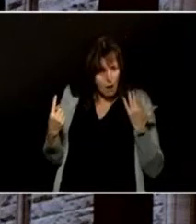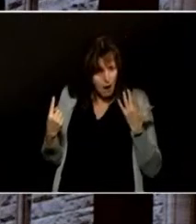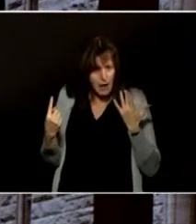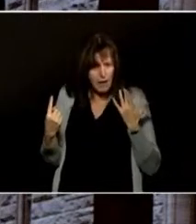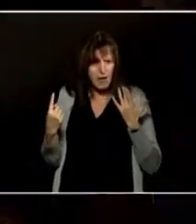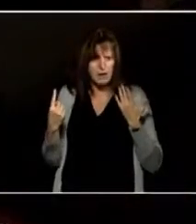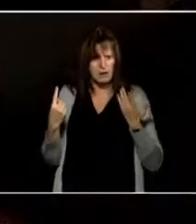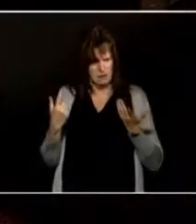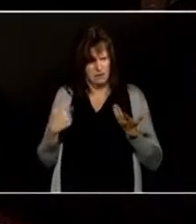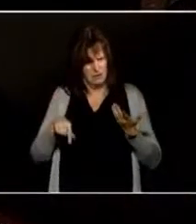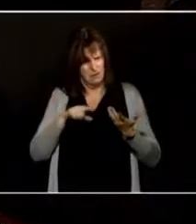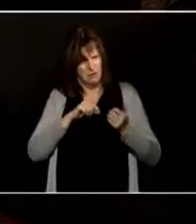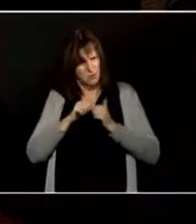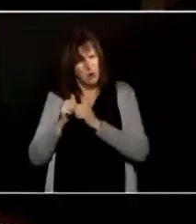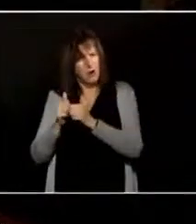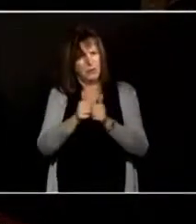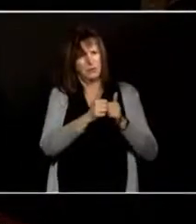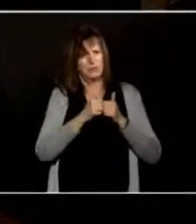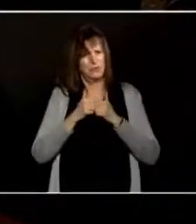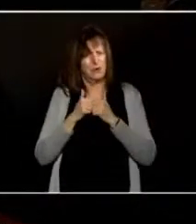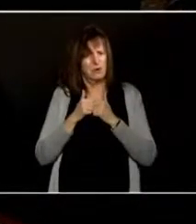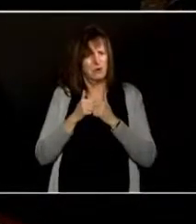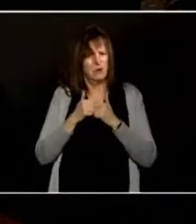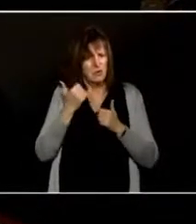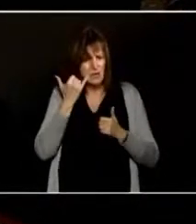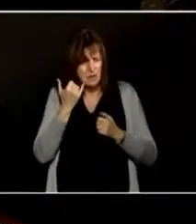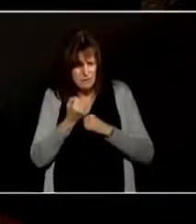it. Thanks, everyone.